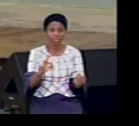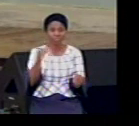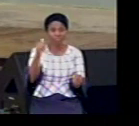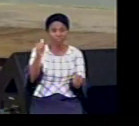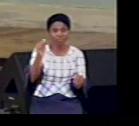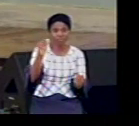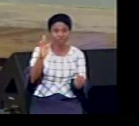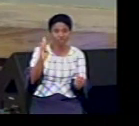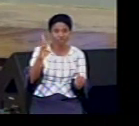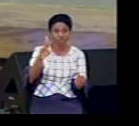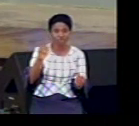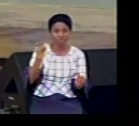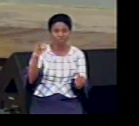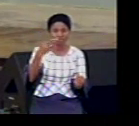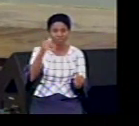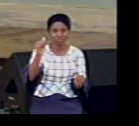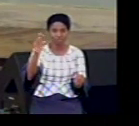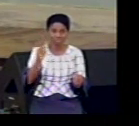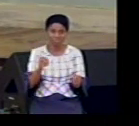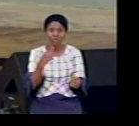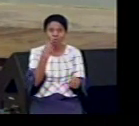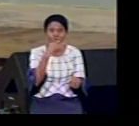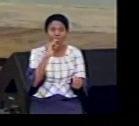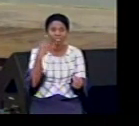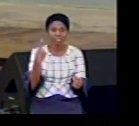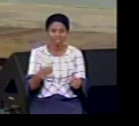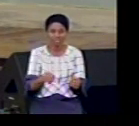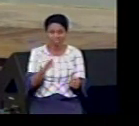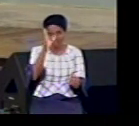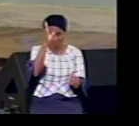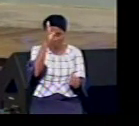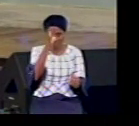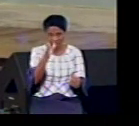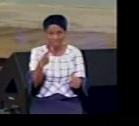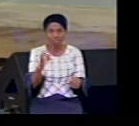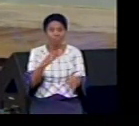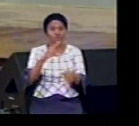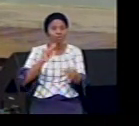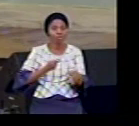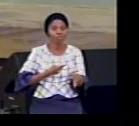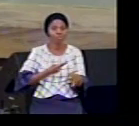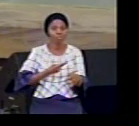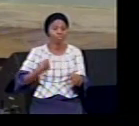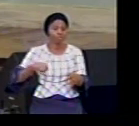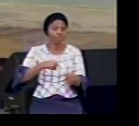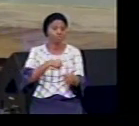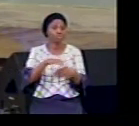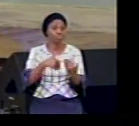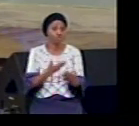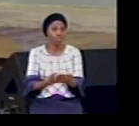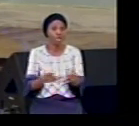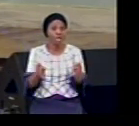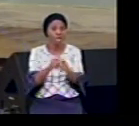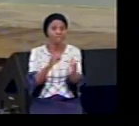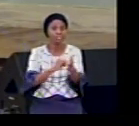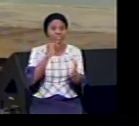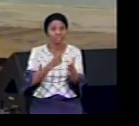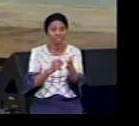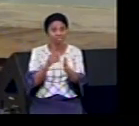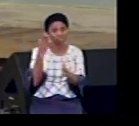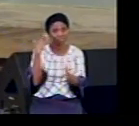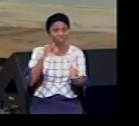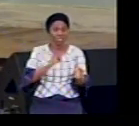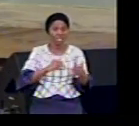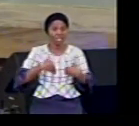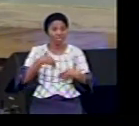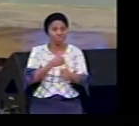Abraham, who is the father of us all. As it is written, I have made thee